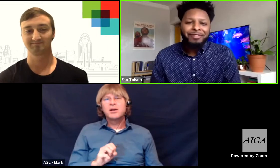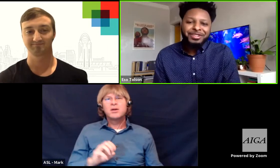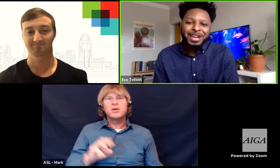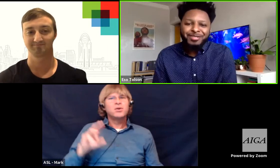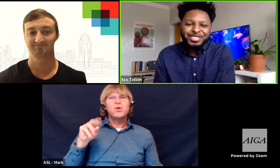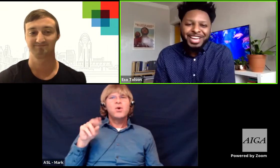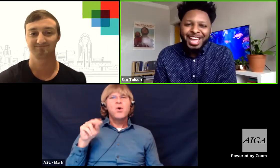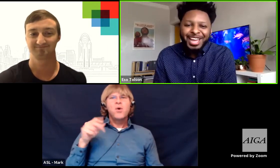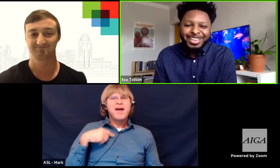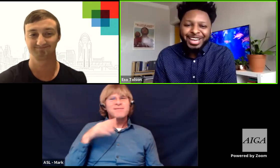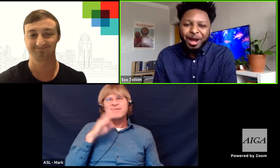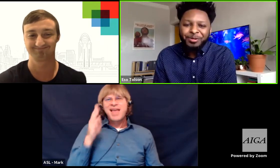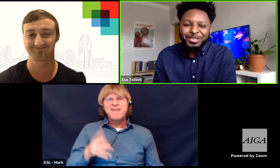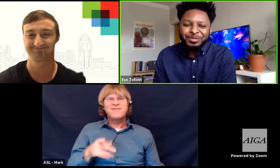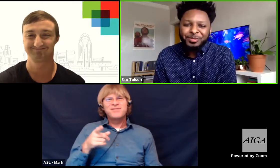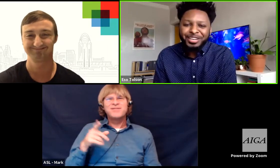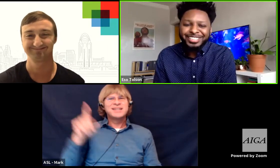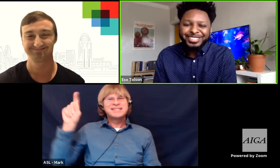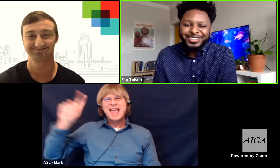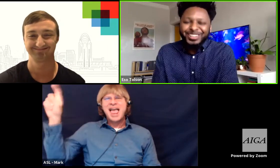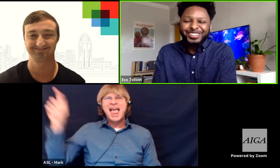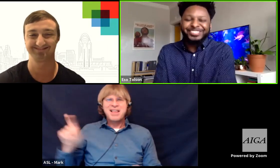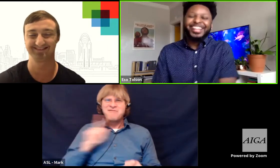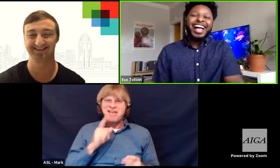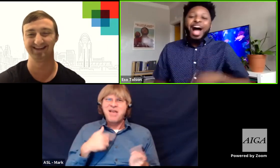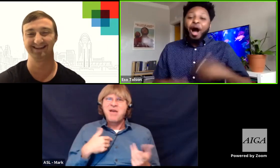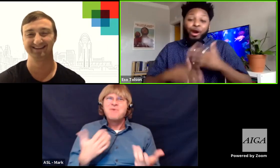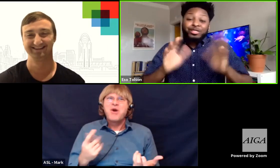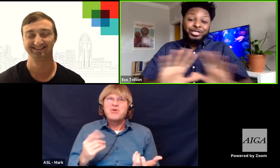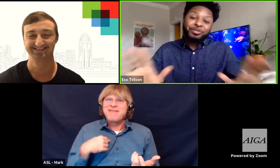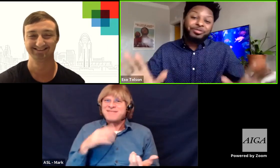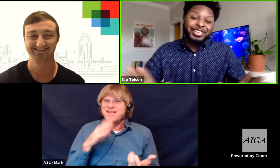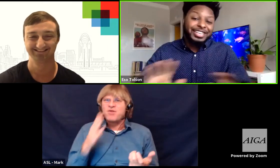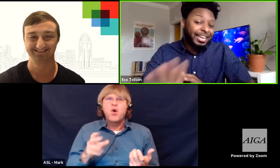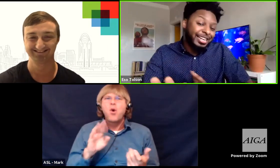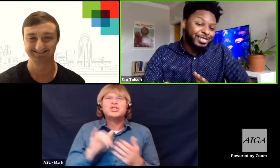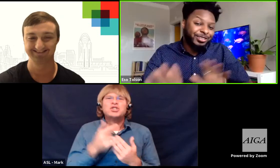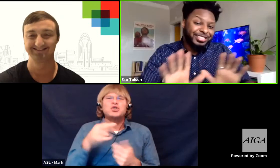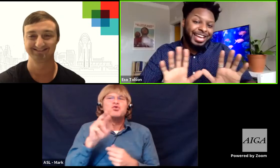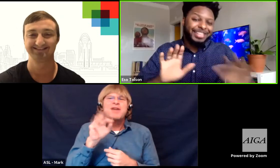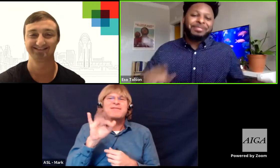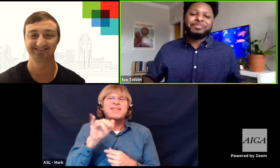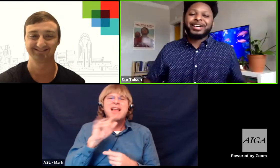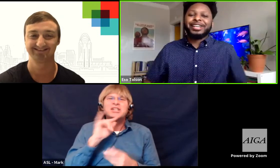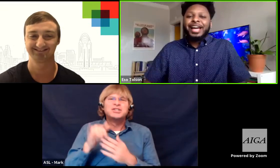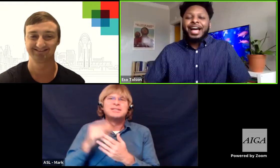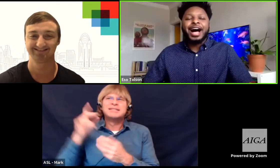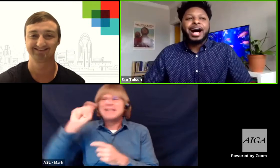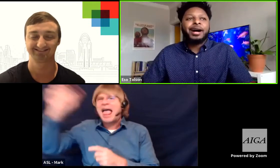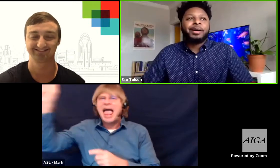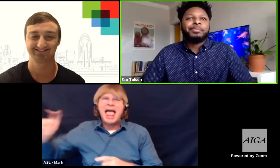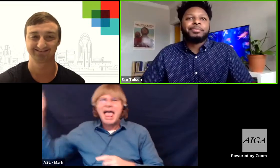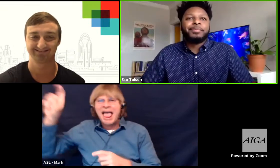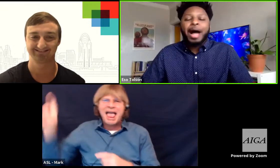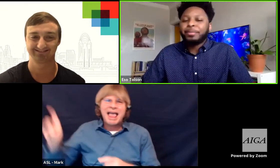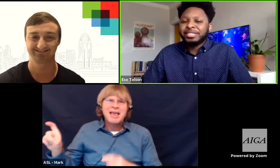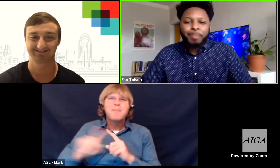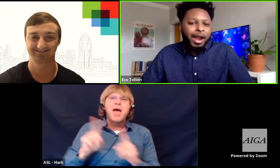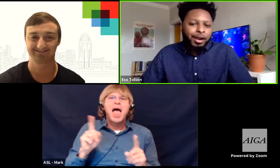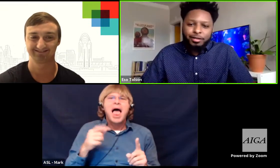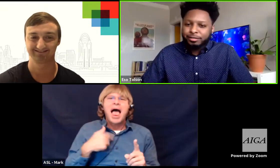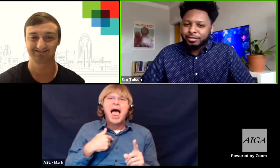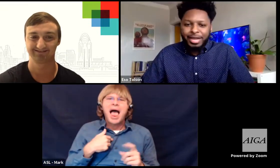No, I've never tagged. I always wanted to, or just graffiti, not necessarily tagging. But